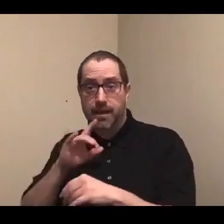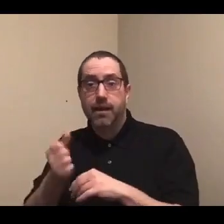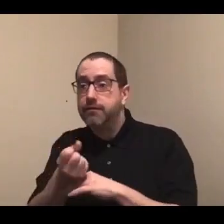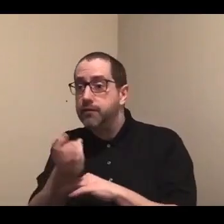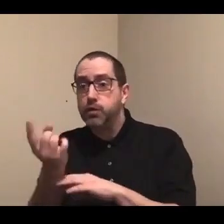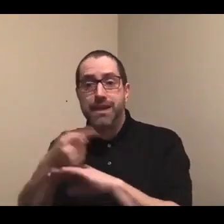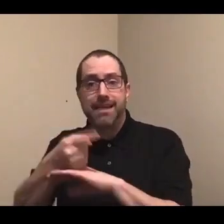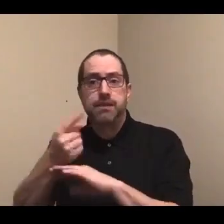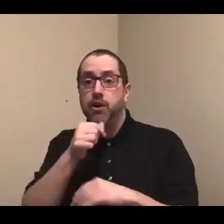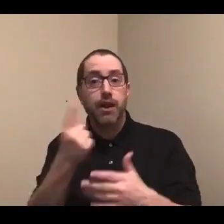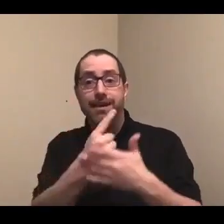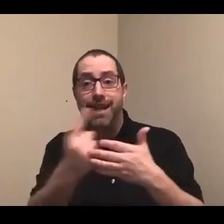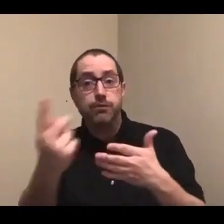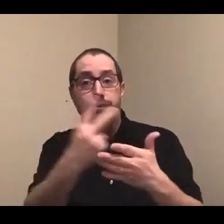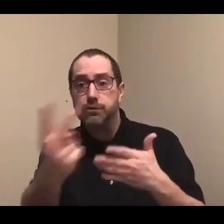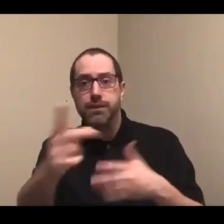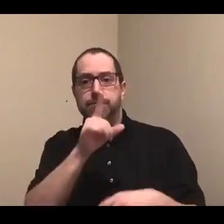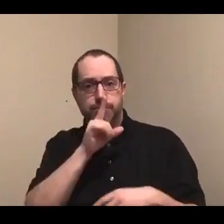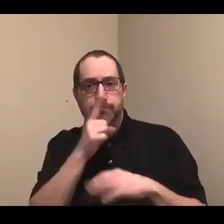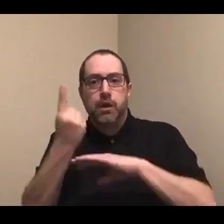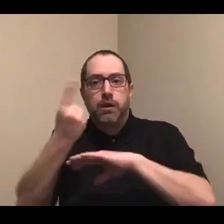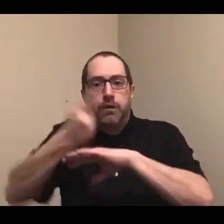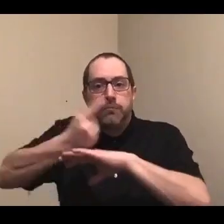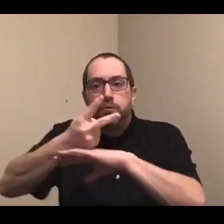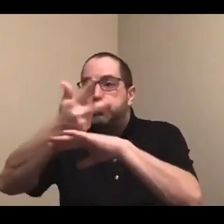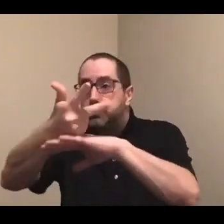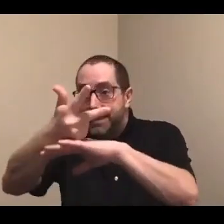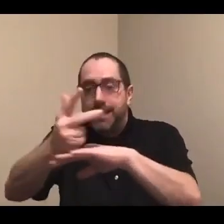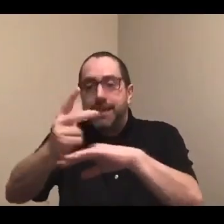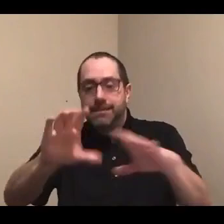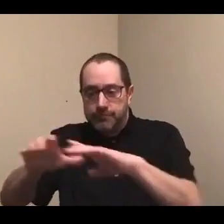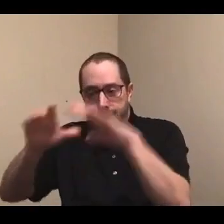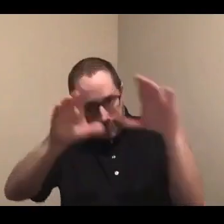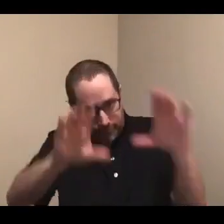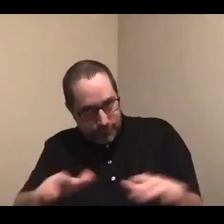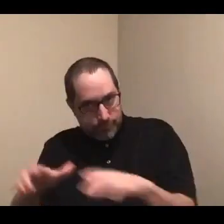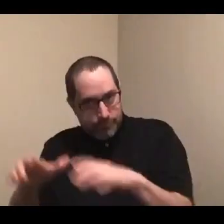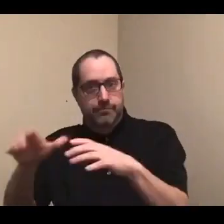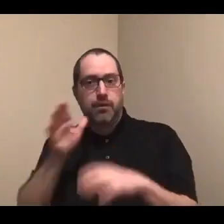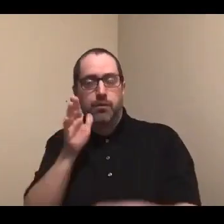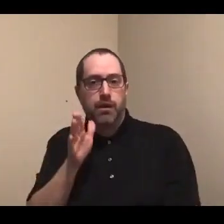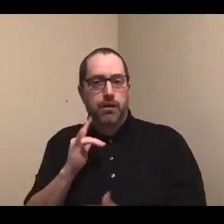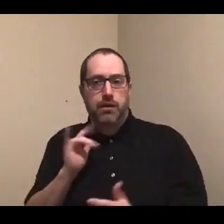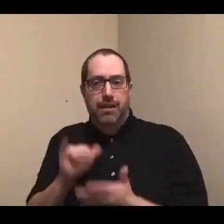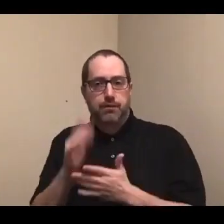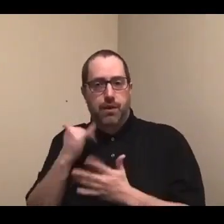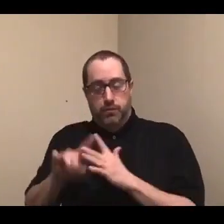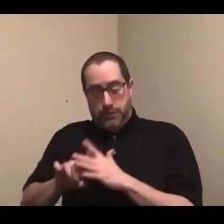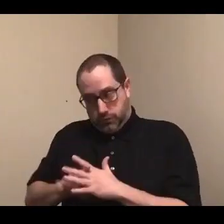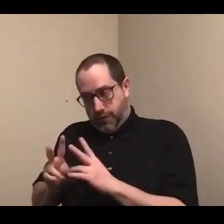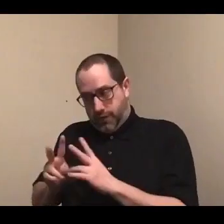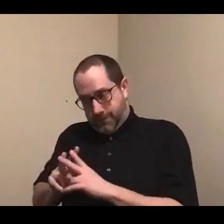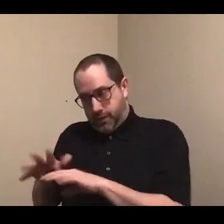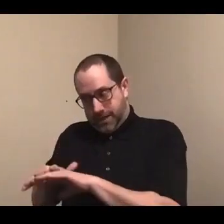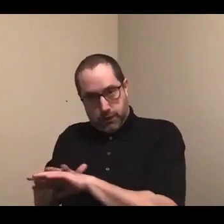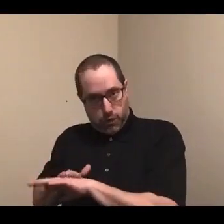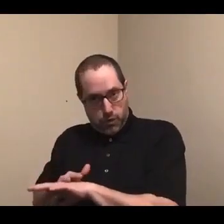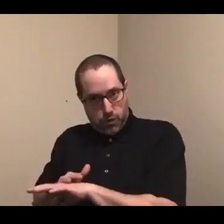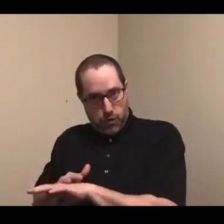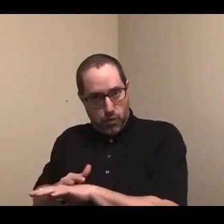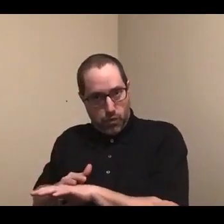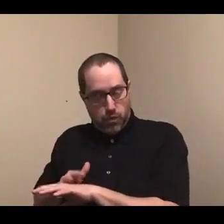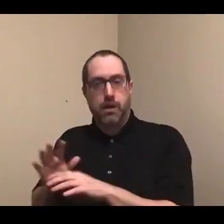have those other age categories start opening up. So that's why we started it very slow to make sure that everything is going to work and we don't overload